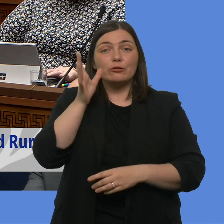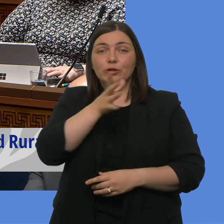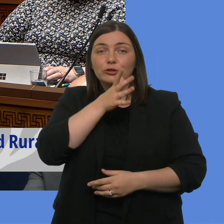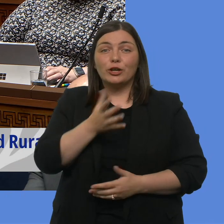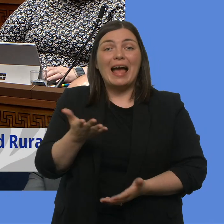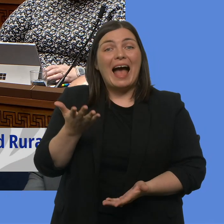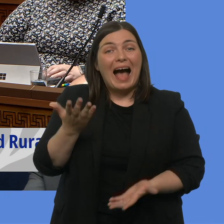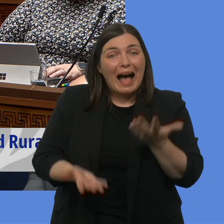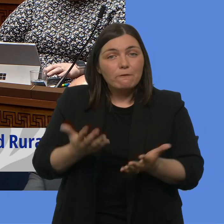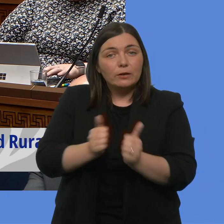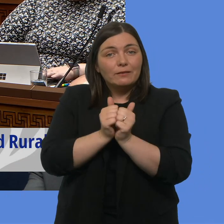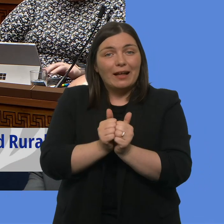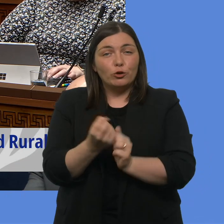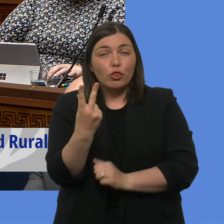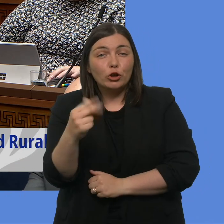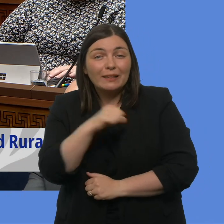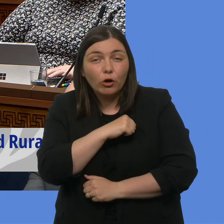£13,794 per acre.